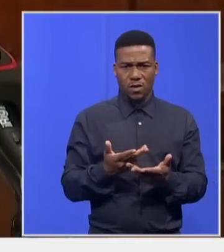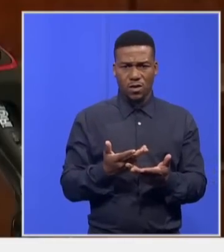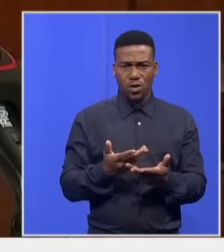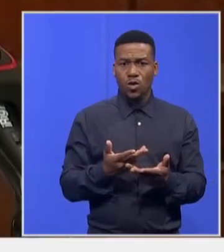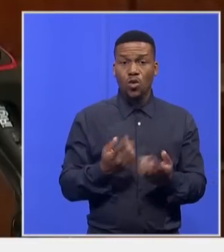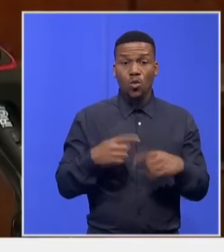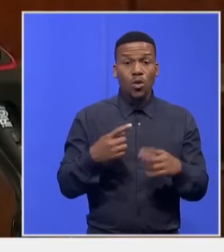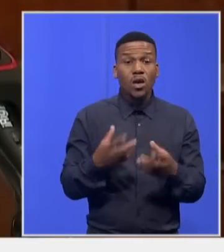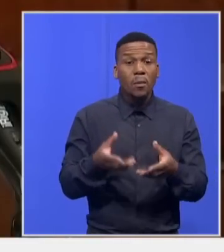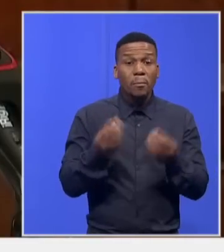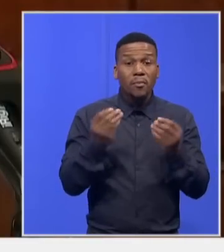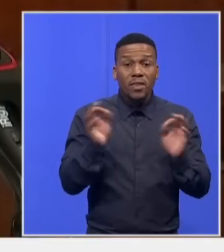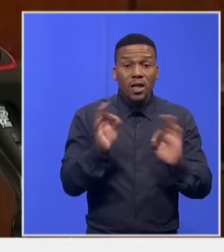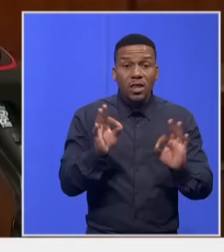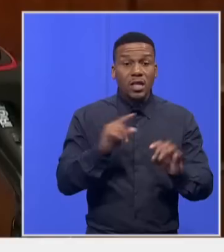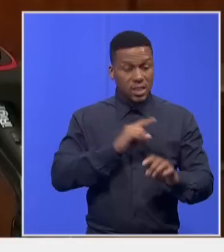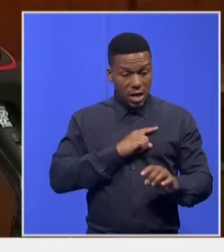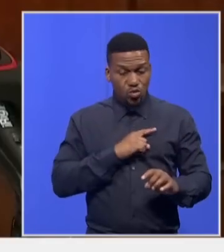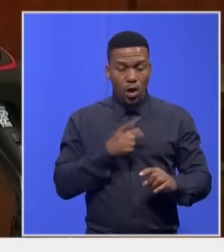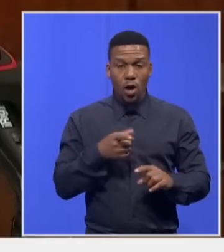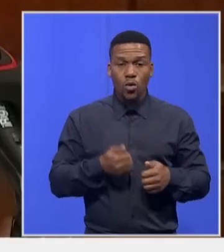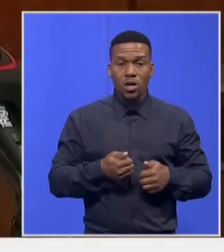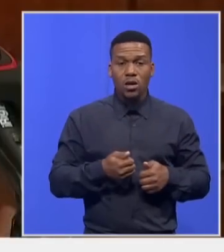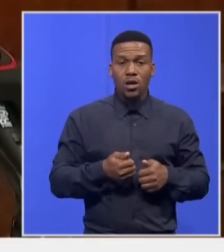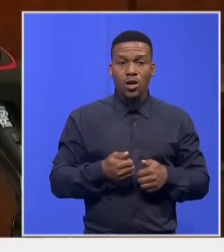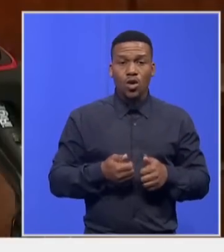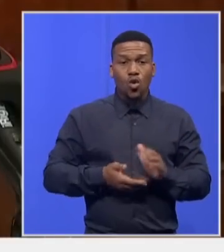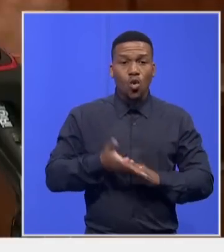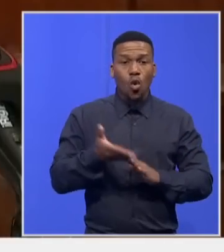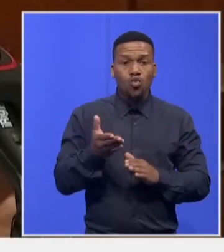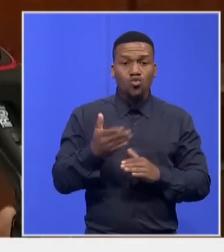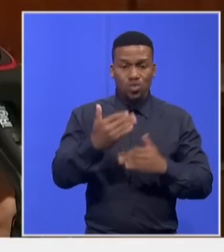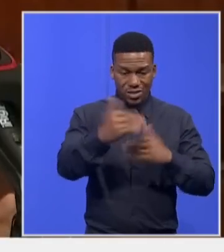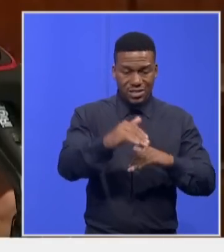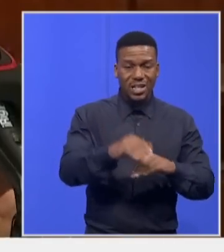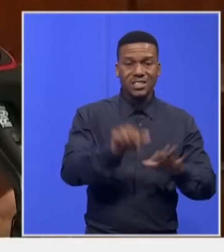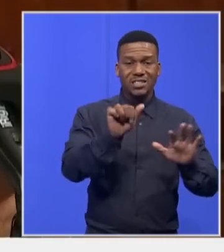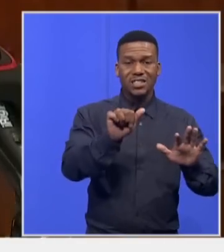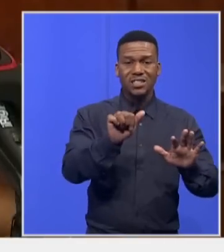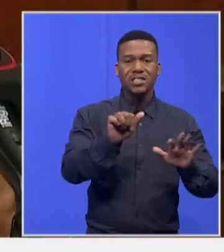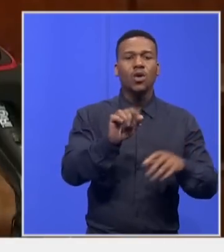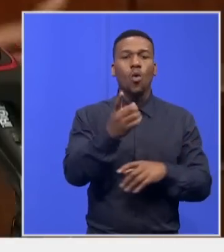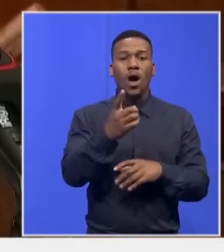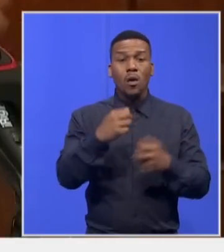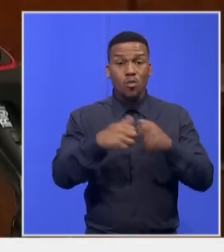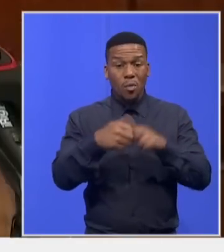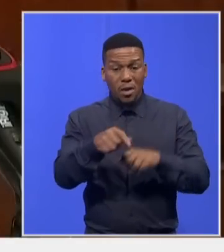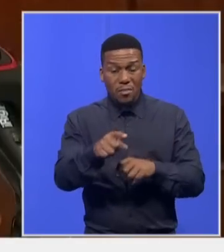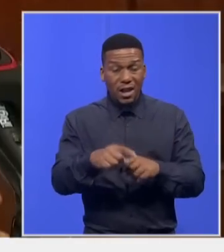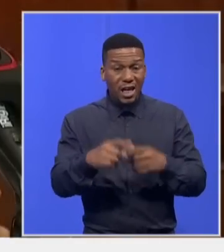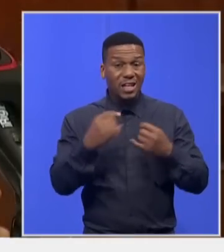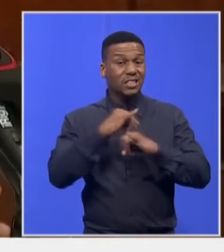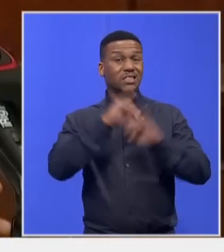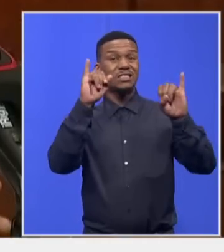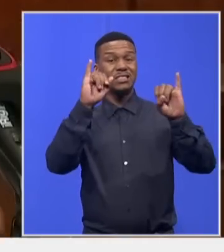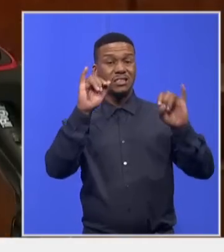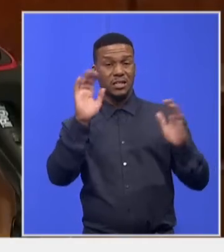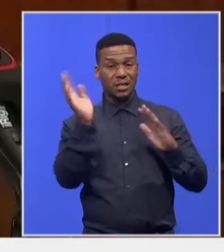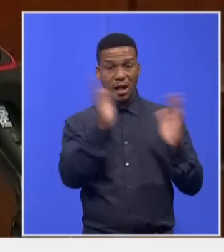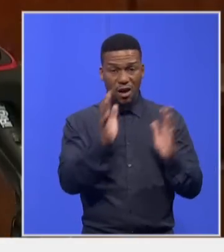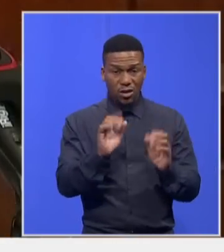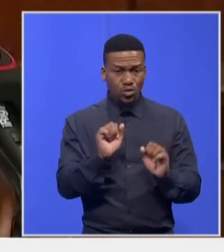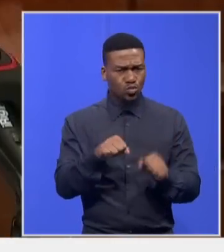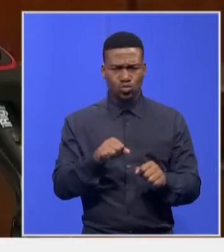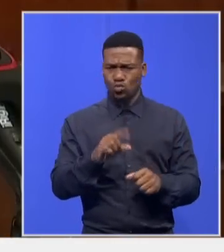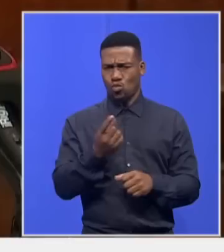result of outage sleeps. That's not a state of disaster, it's a planning issue. And by extension, it's a procurement issue. It